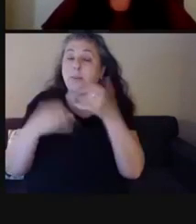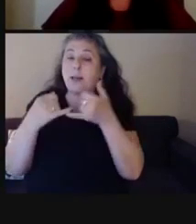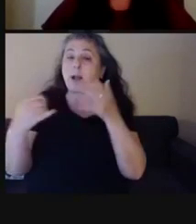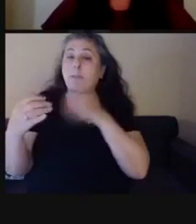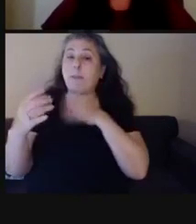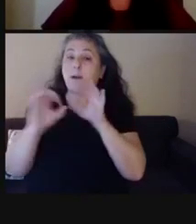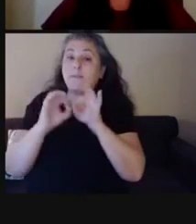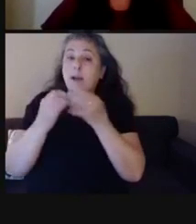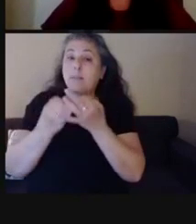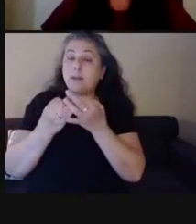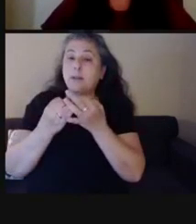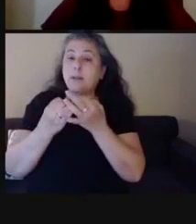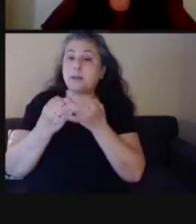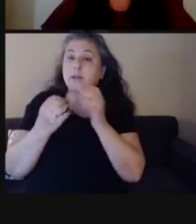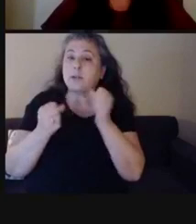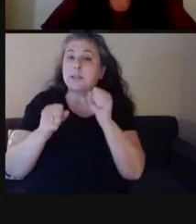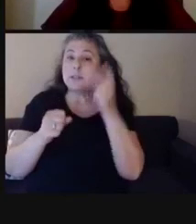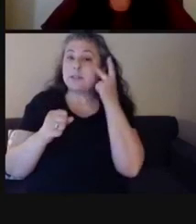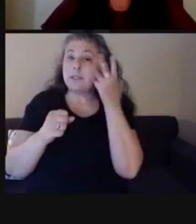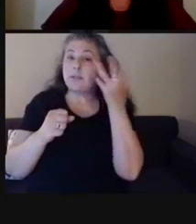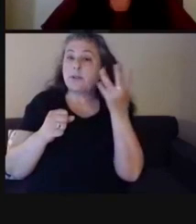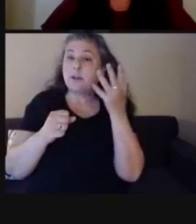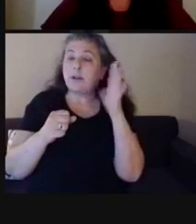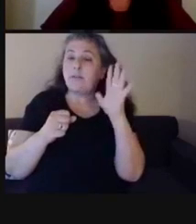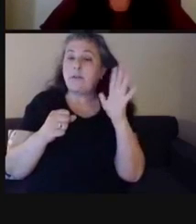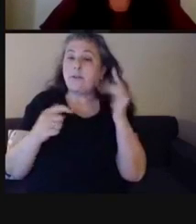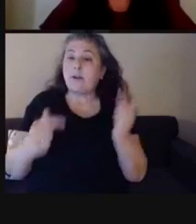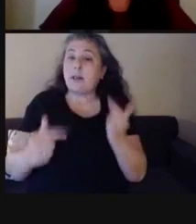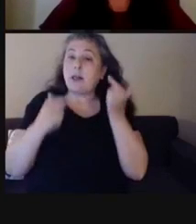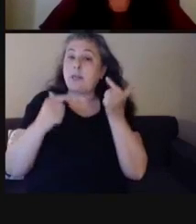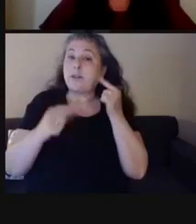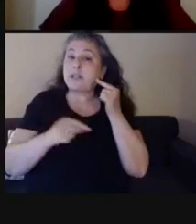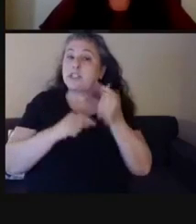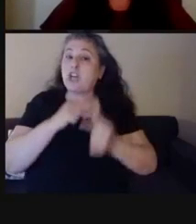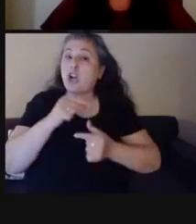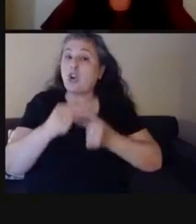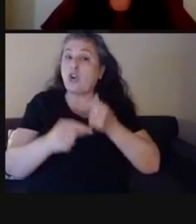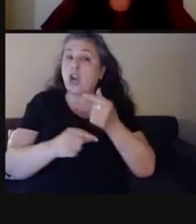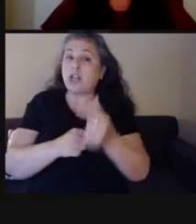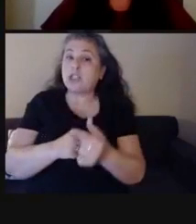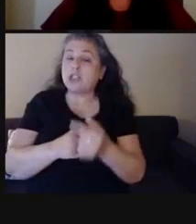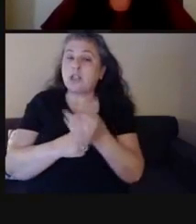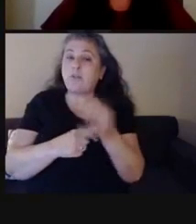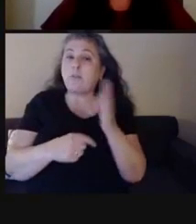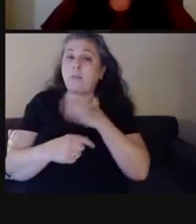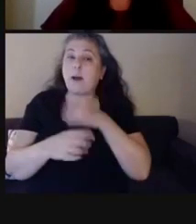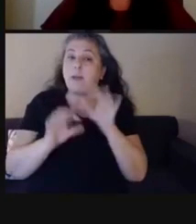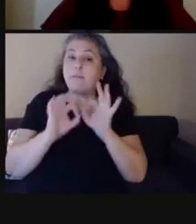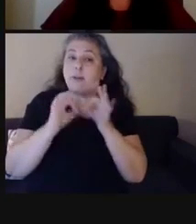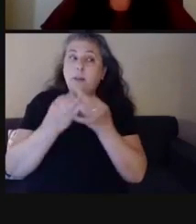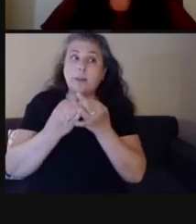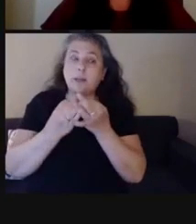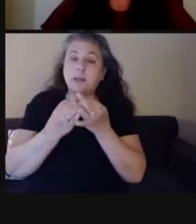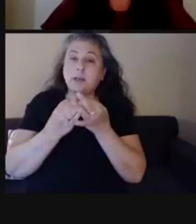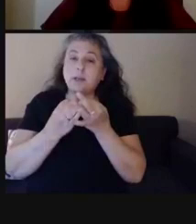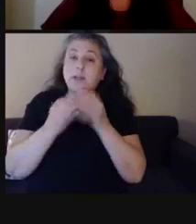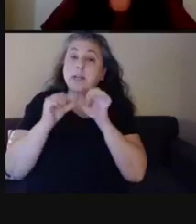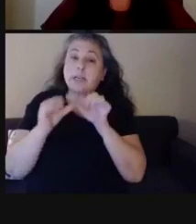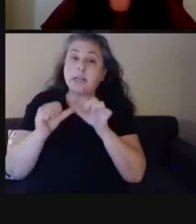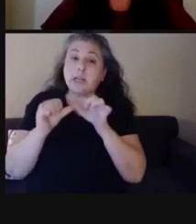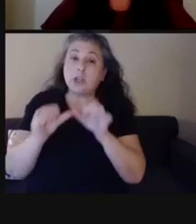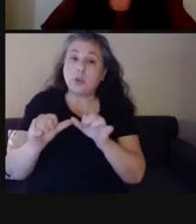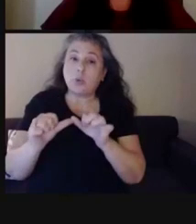family. What you're seeing here are five living generations of my family that continue